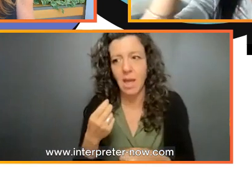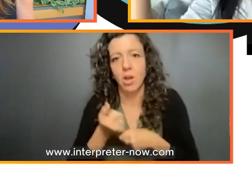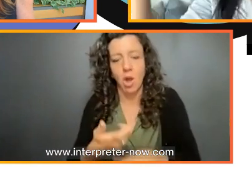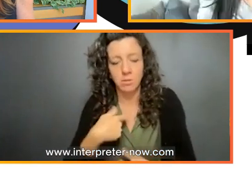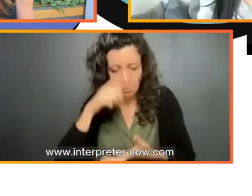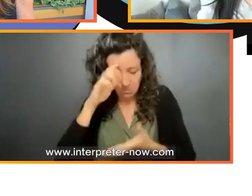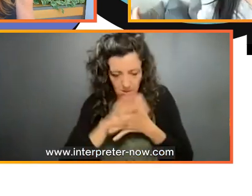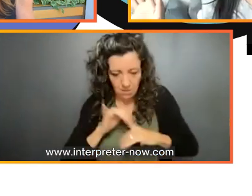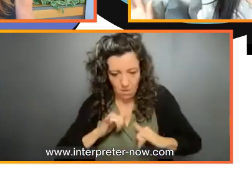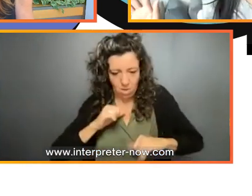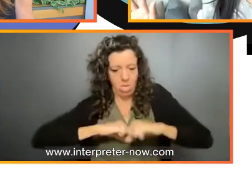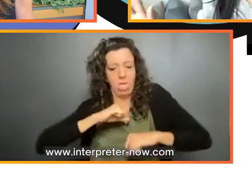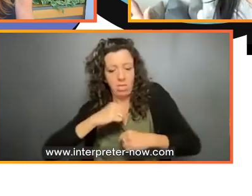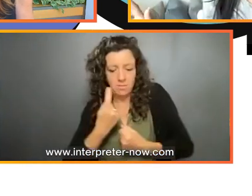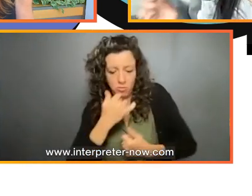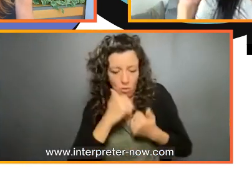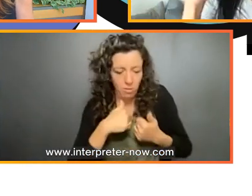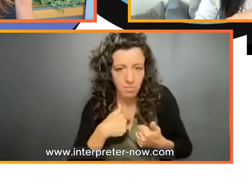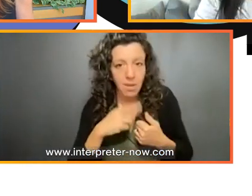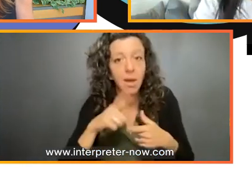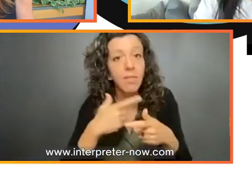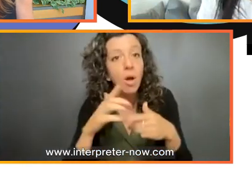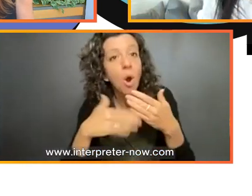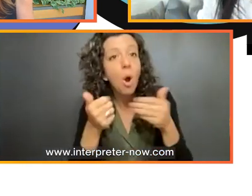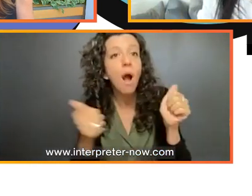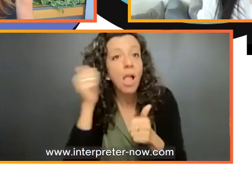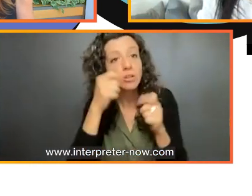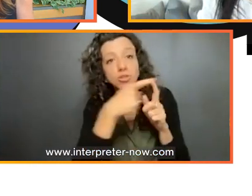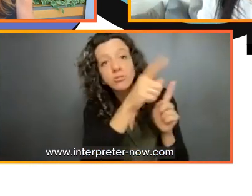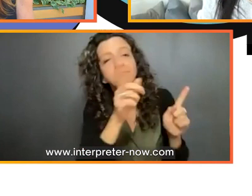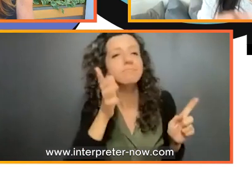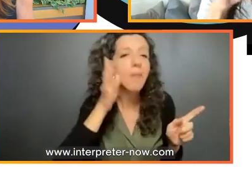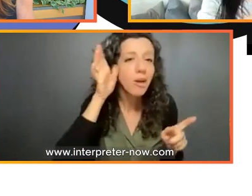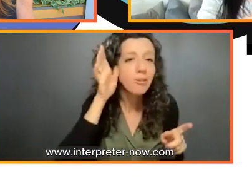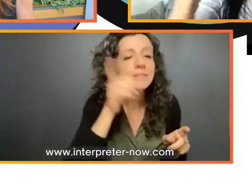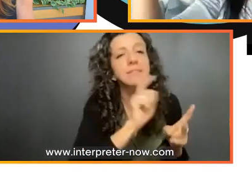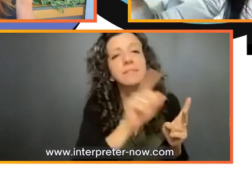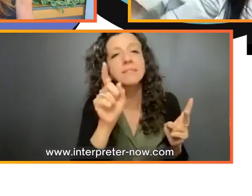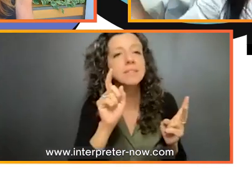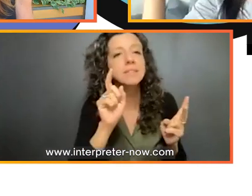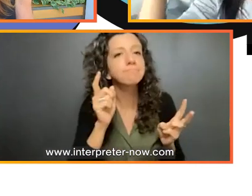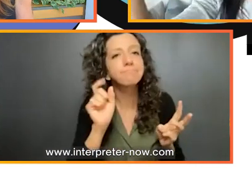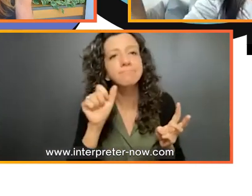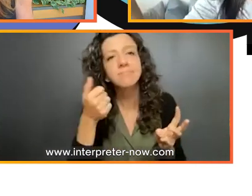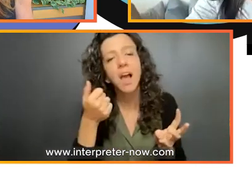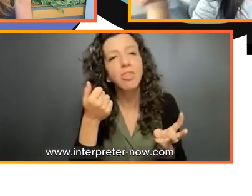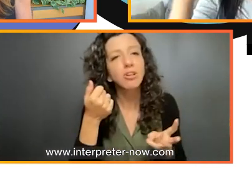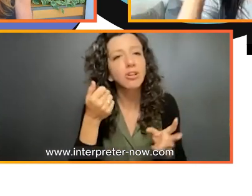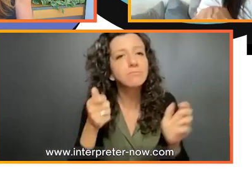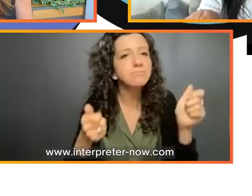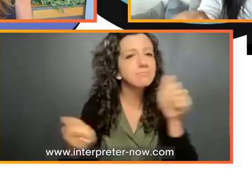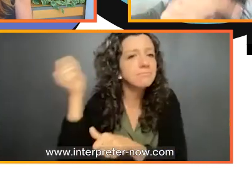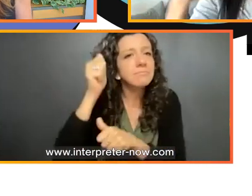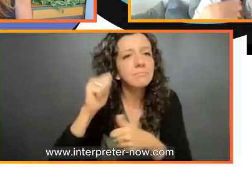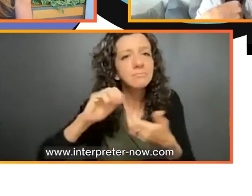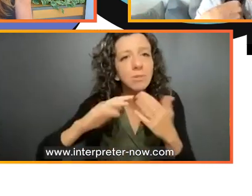all the elders out there that had an imprint on my life, they too affirmed that something was wrong with me because they are part of the same system that's broken, that